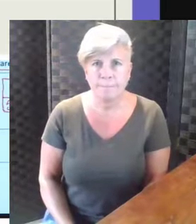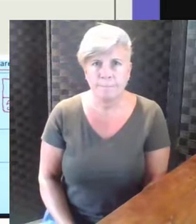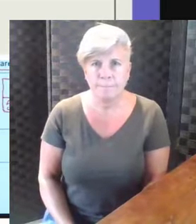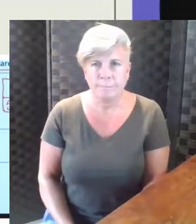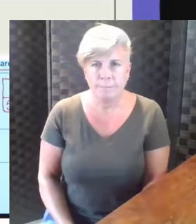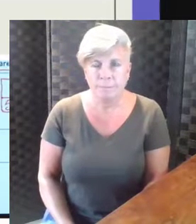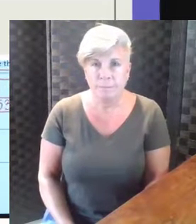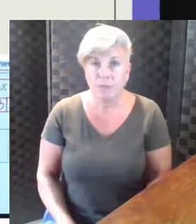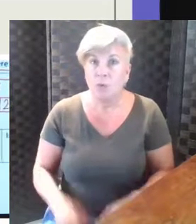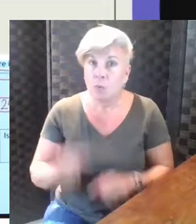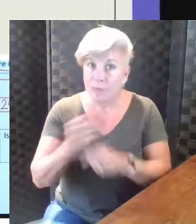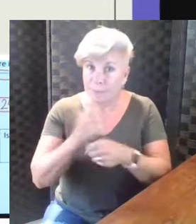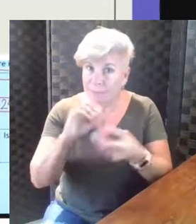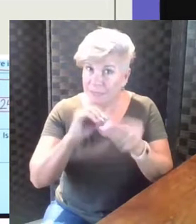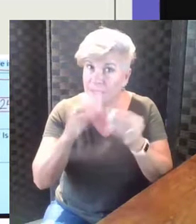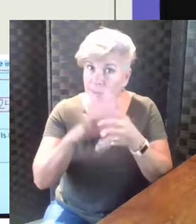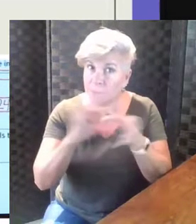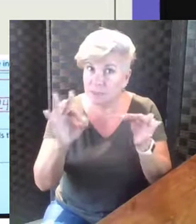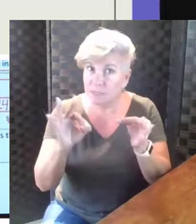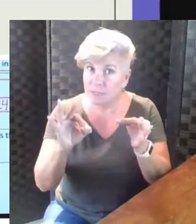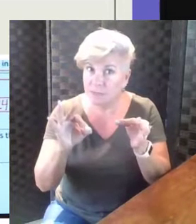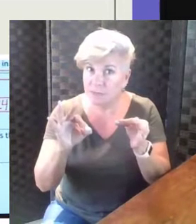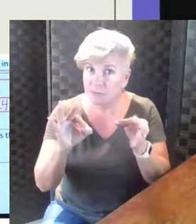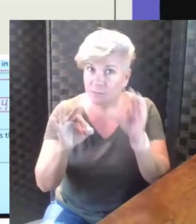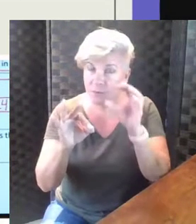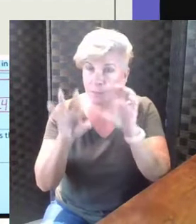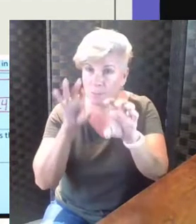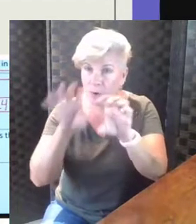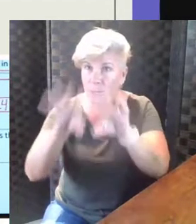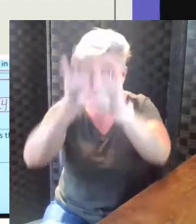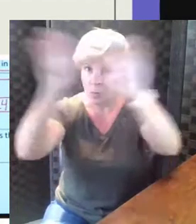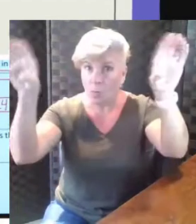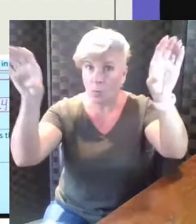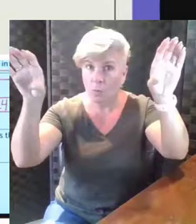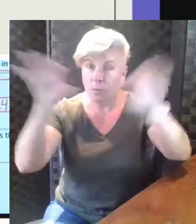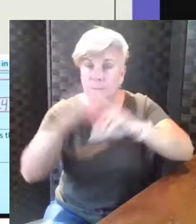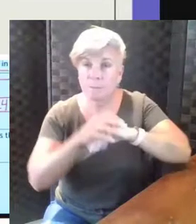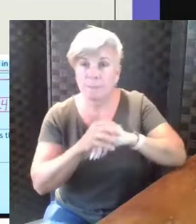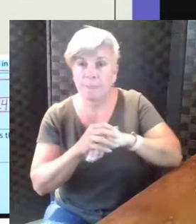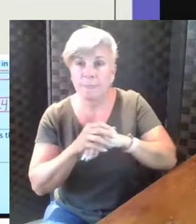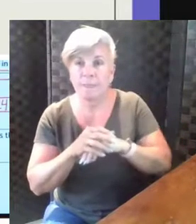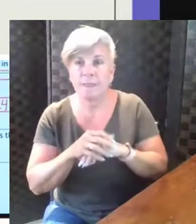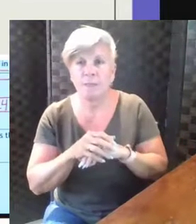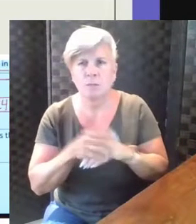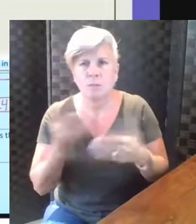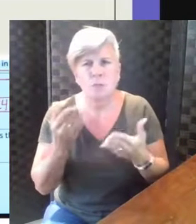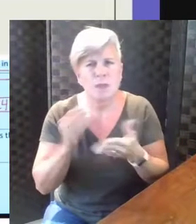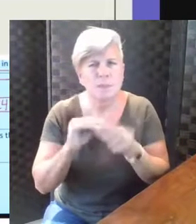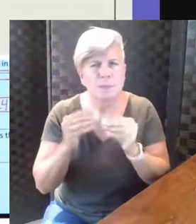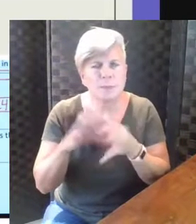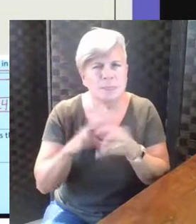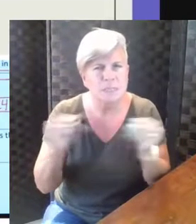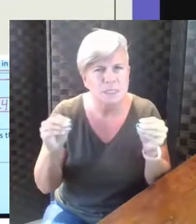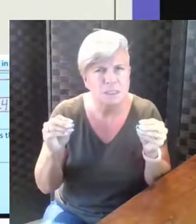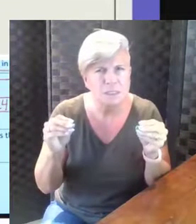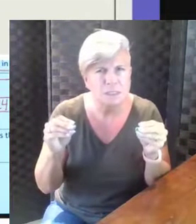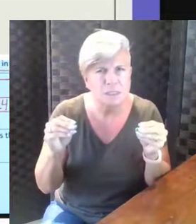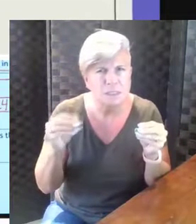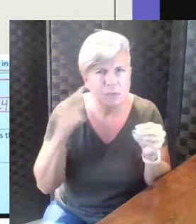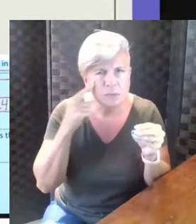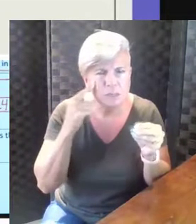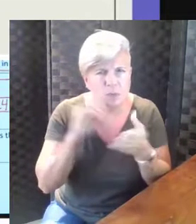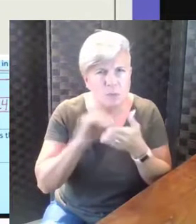We can create an equation from our part-whole model here. What equation do you think we could write